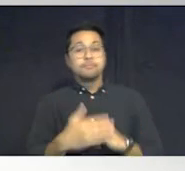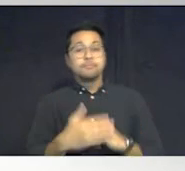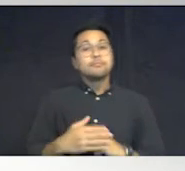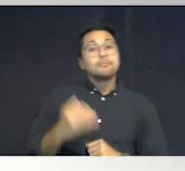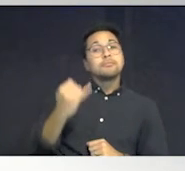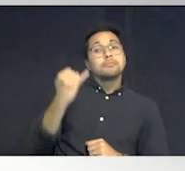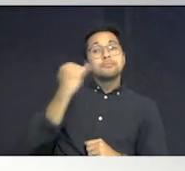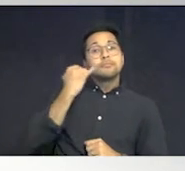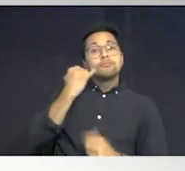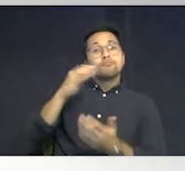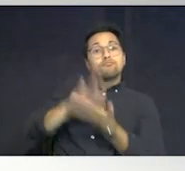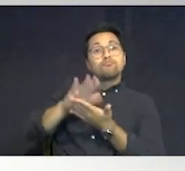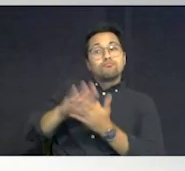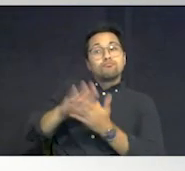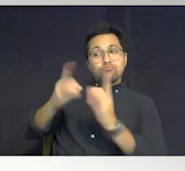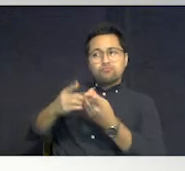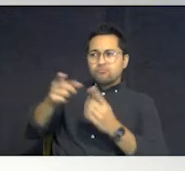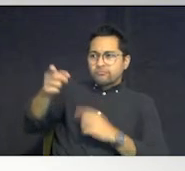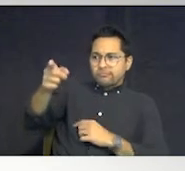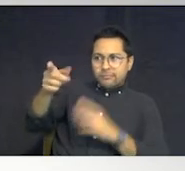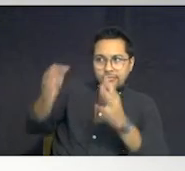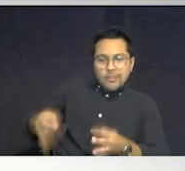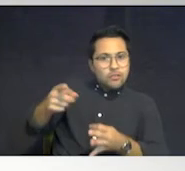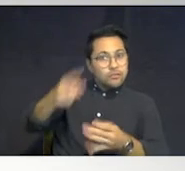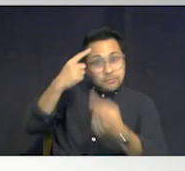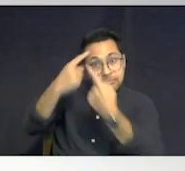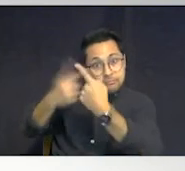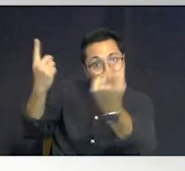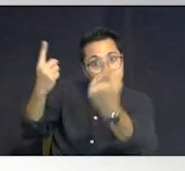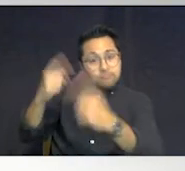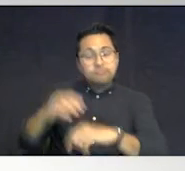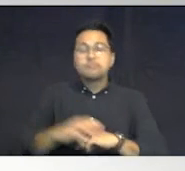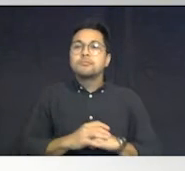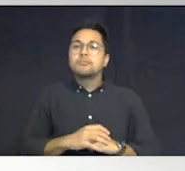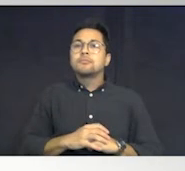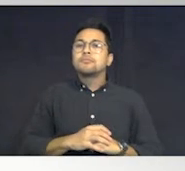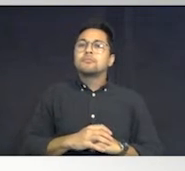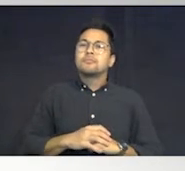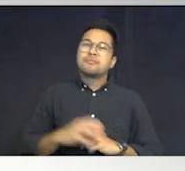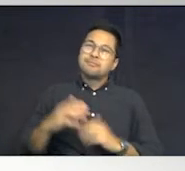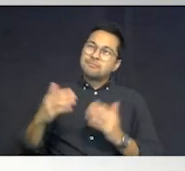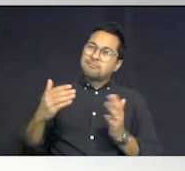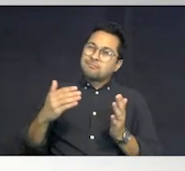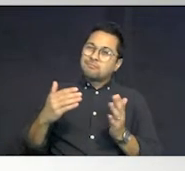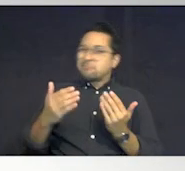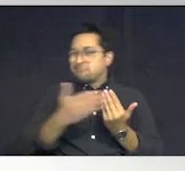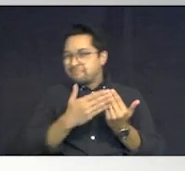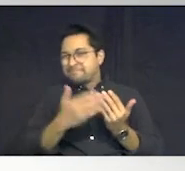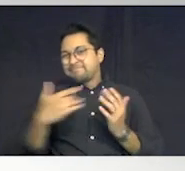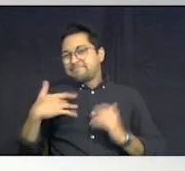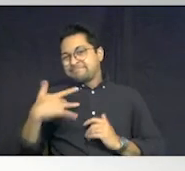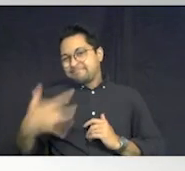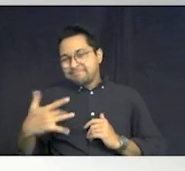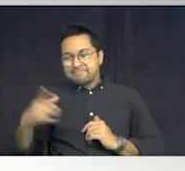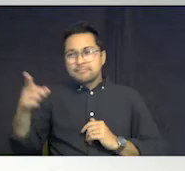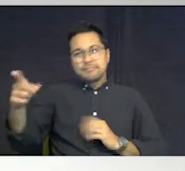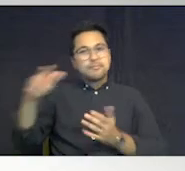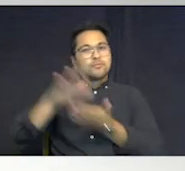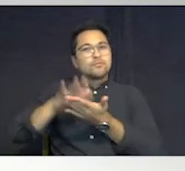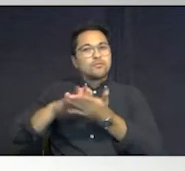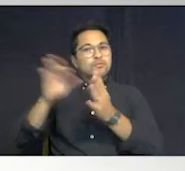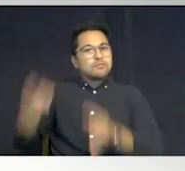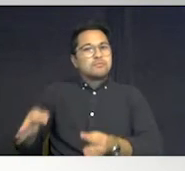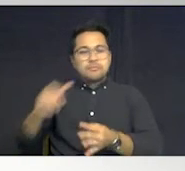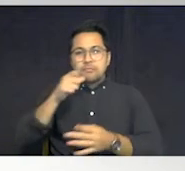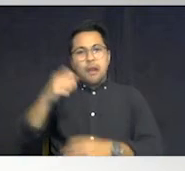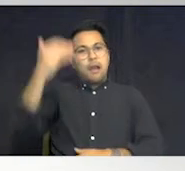school level decision, oftentimes the school district level will not be aware of that particular